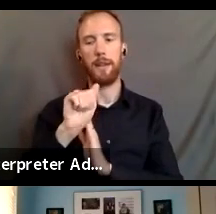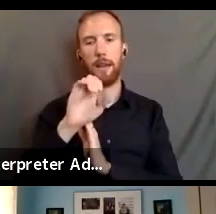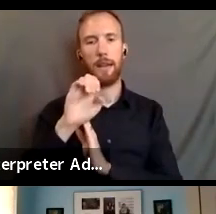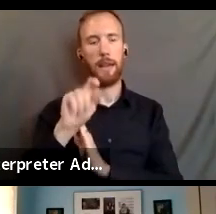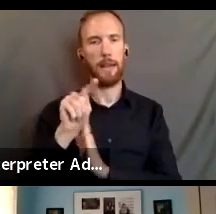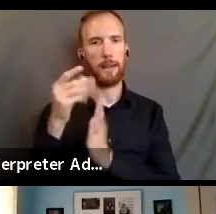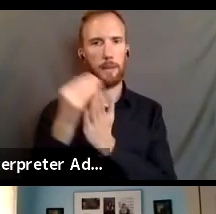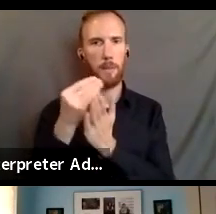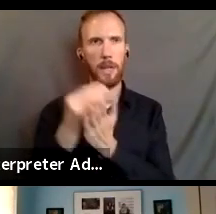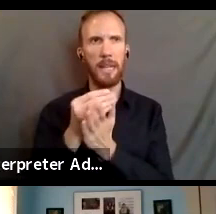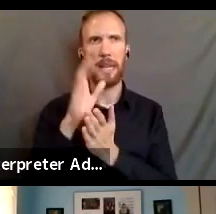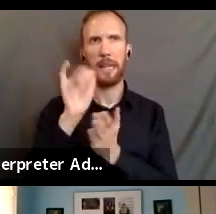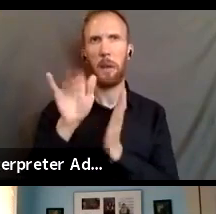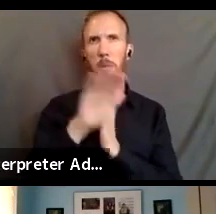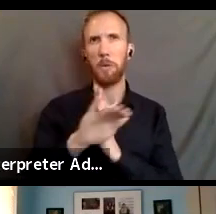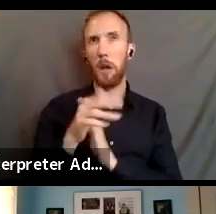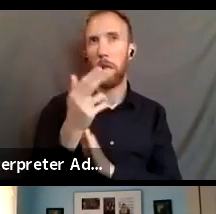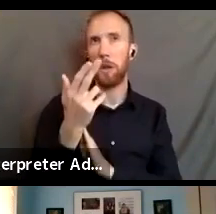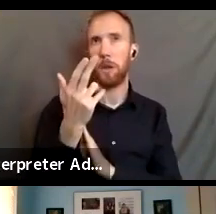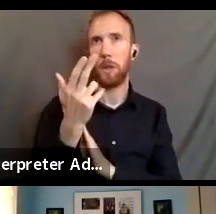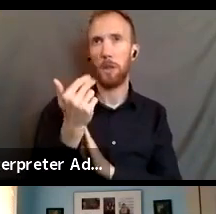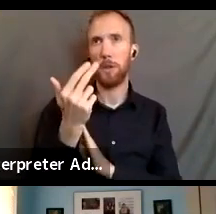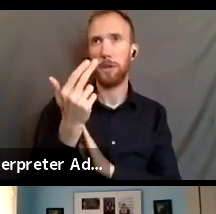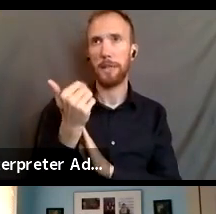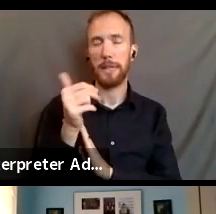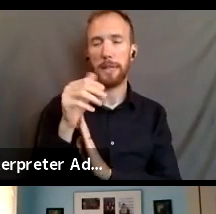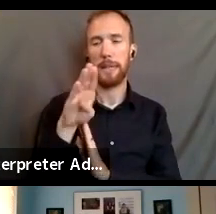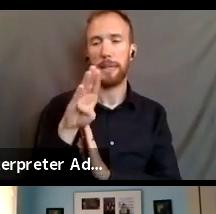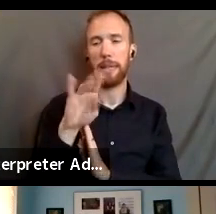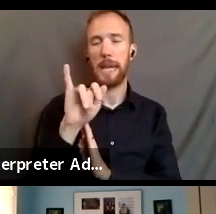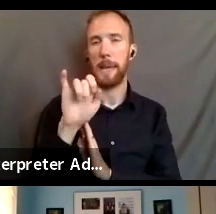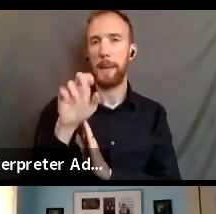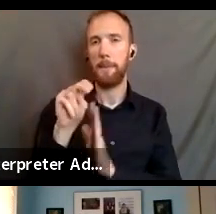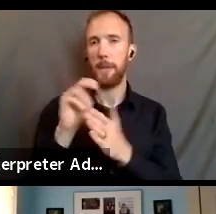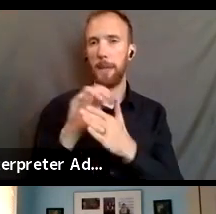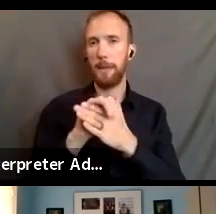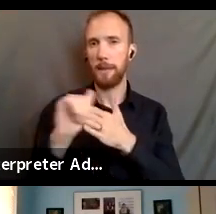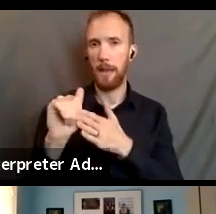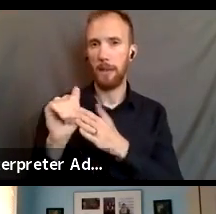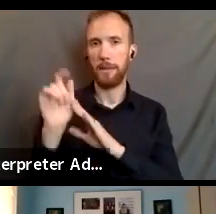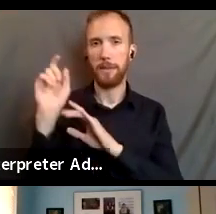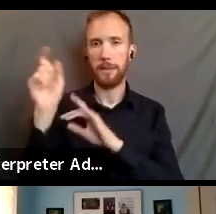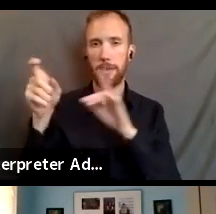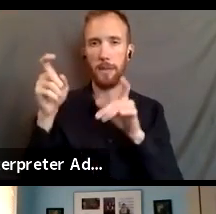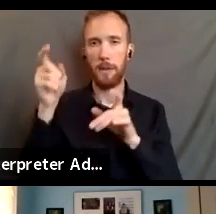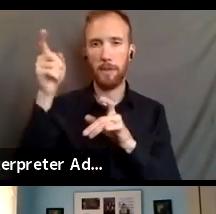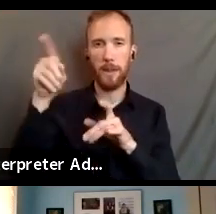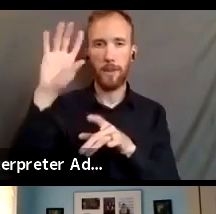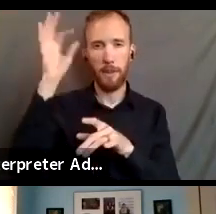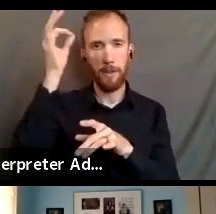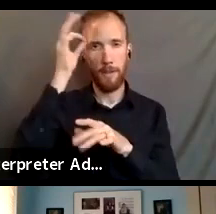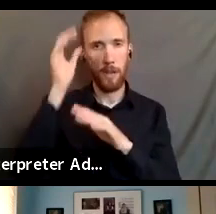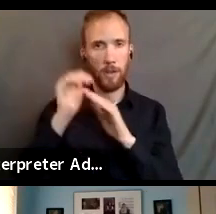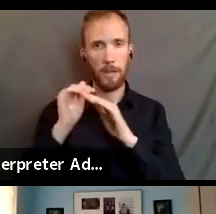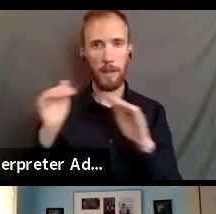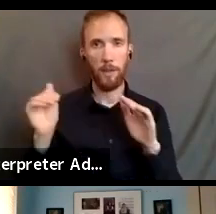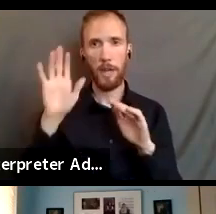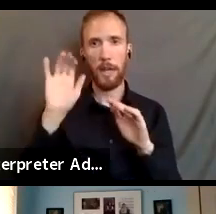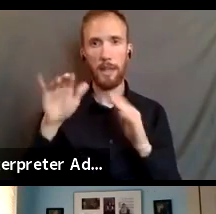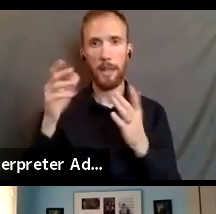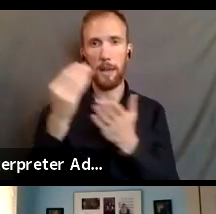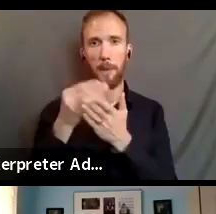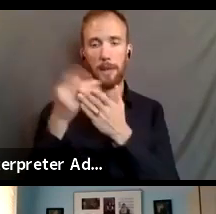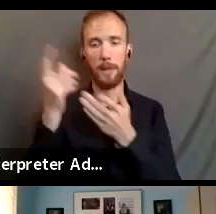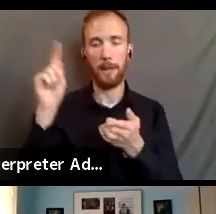around 13 million 13 billion dollars allocated at the federal level which resulted in our allocation of just over